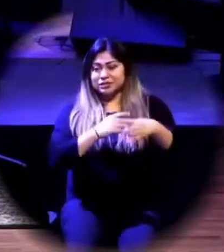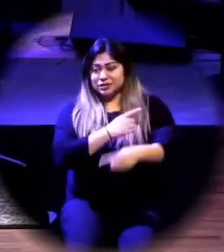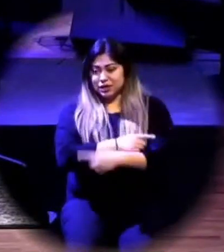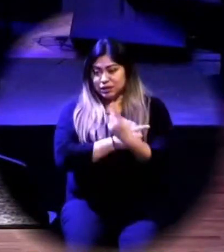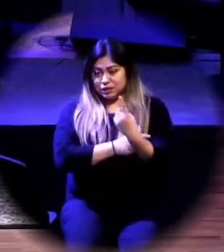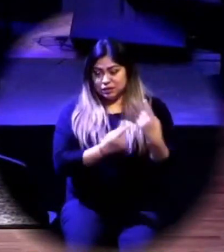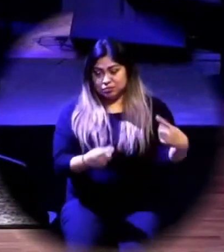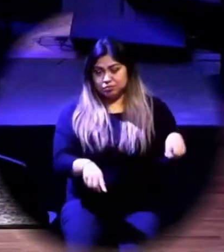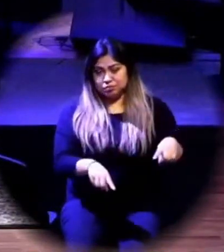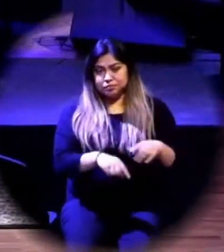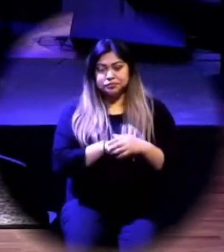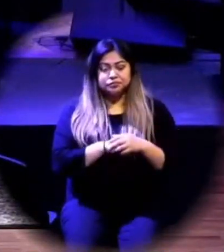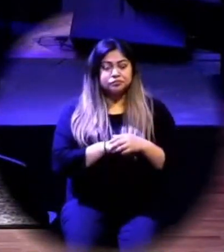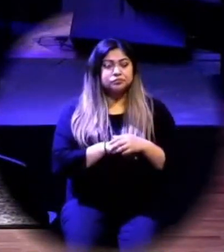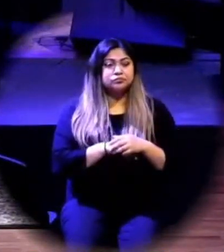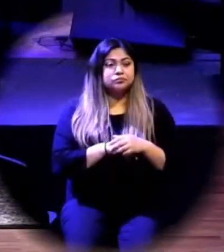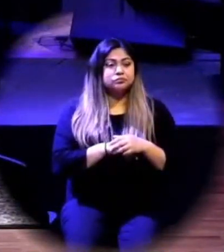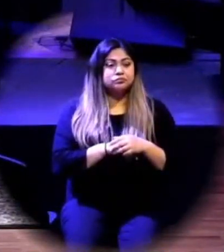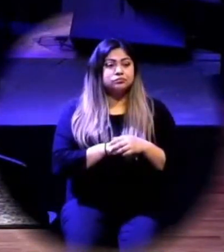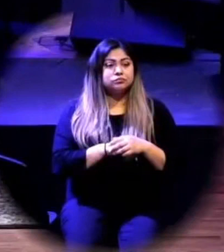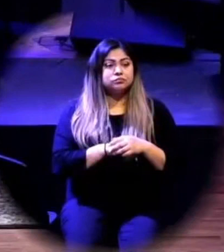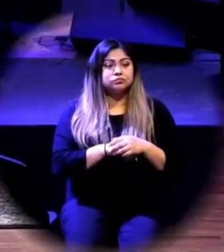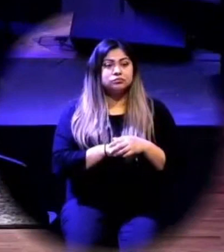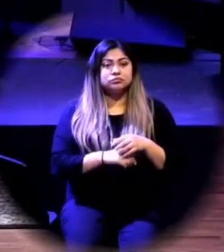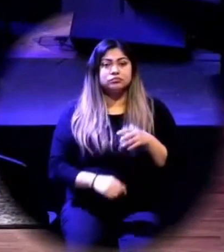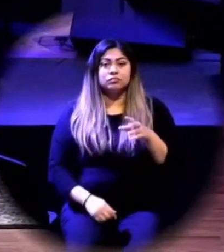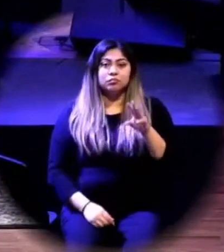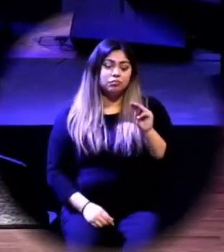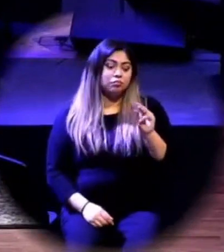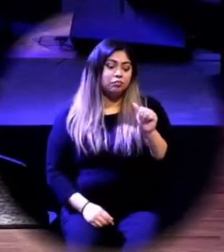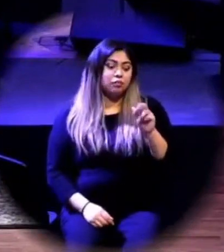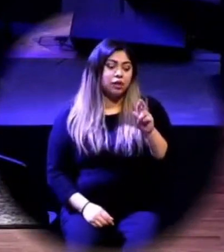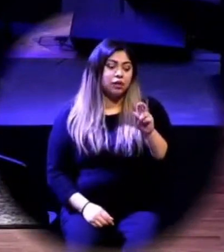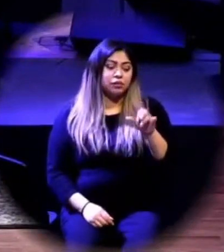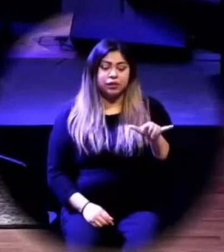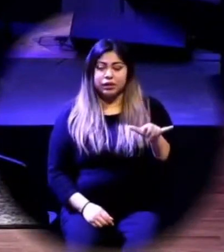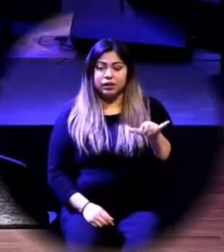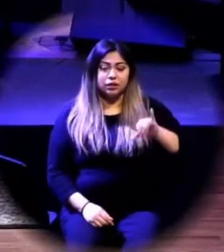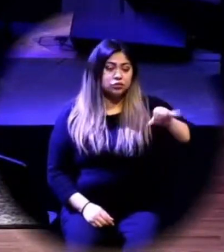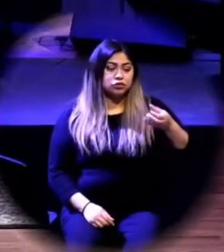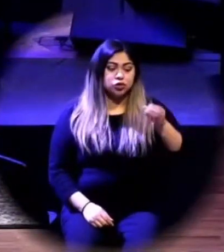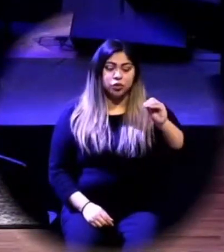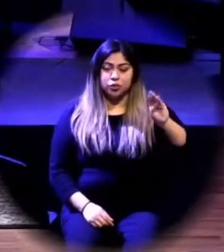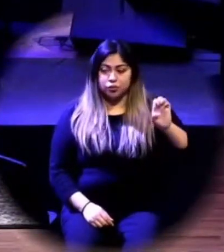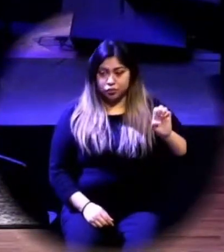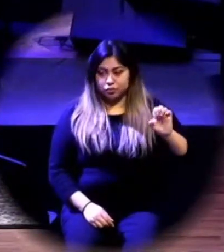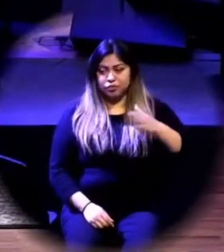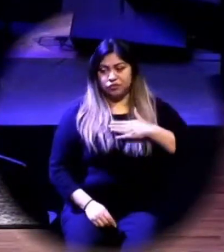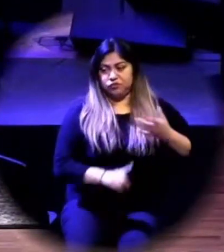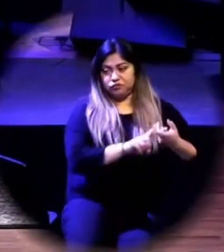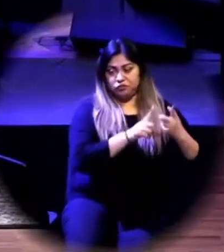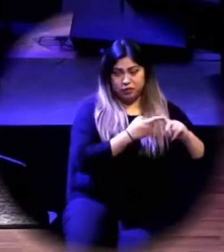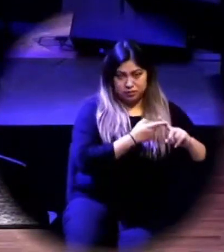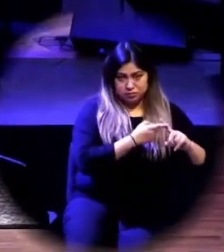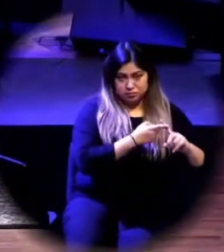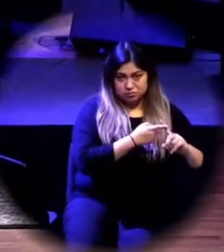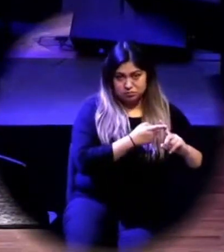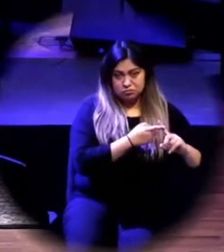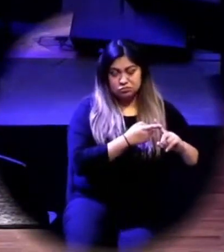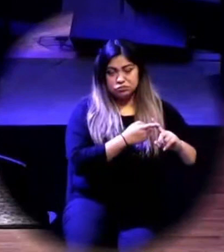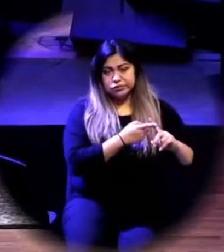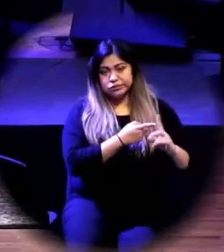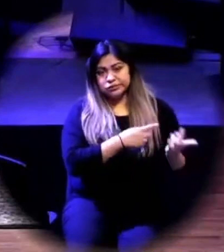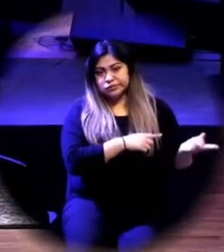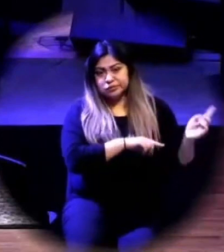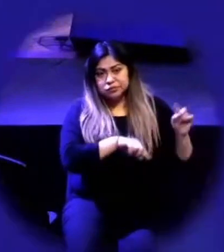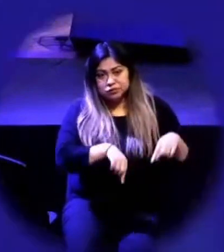dear friend of mine, also in San Angelo. Her name was Mary Jo. Mary Jo was a senior adult in our church. She'd come to live close to